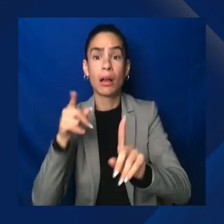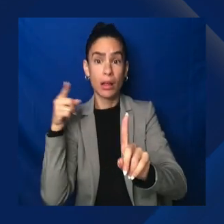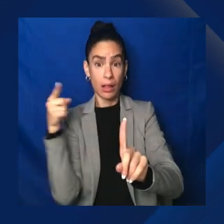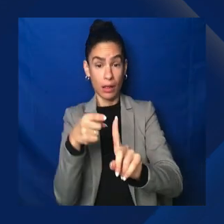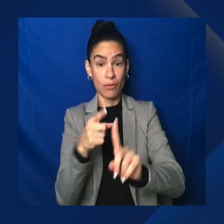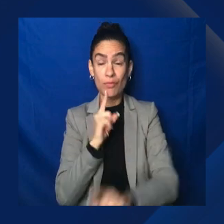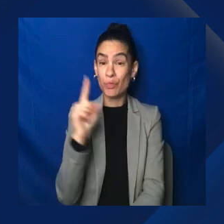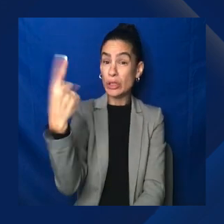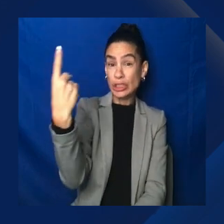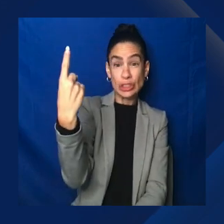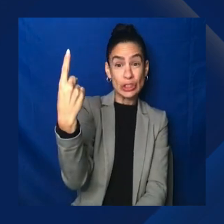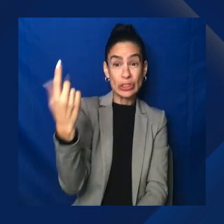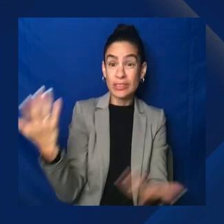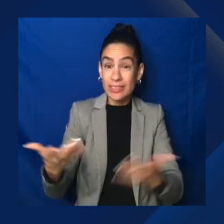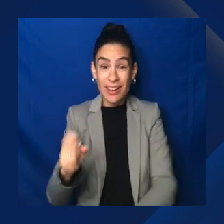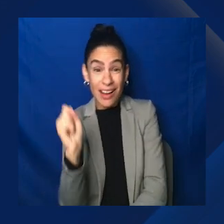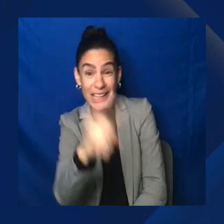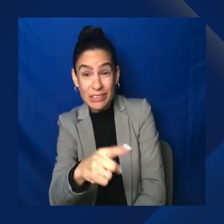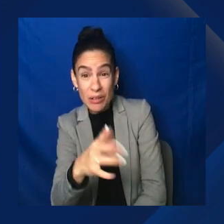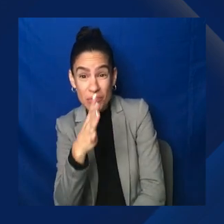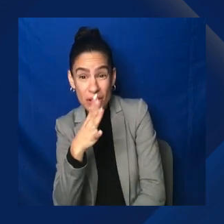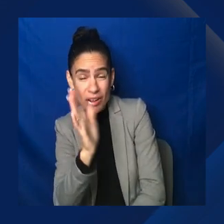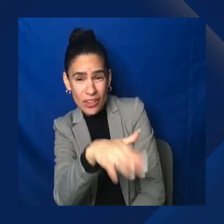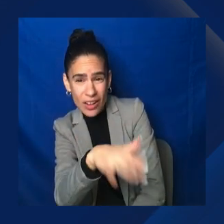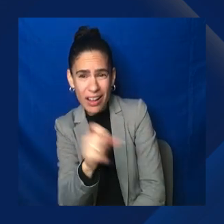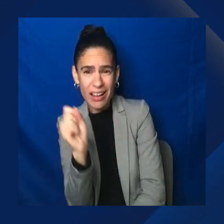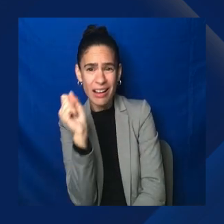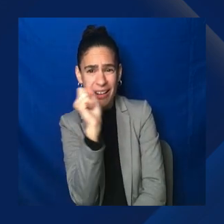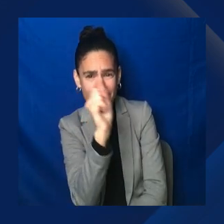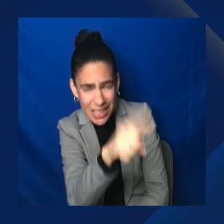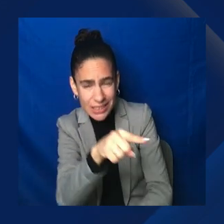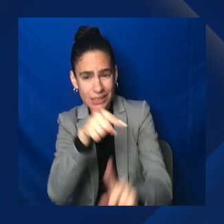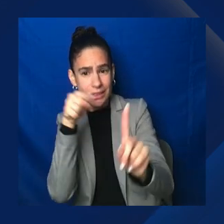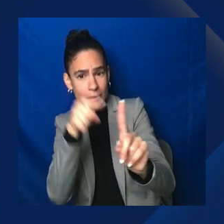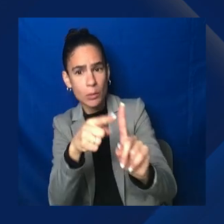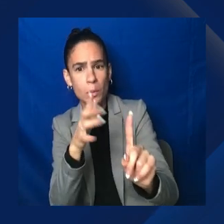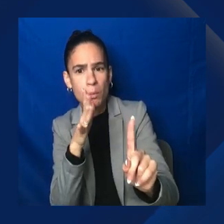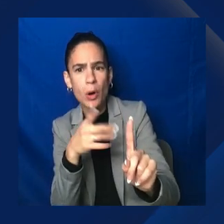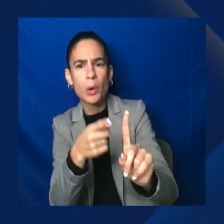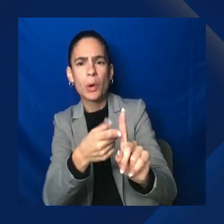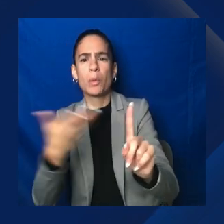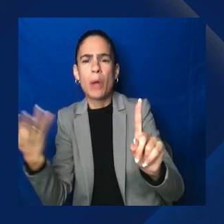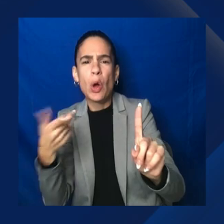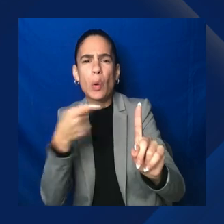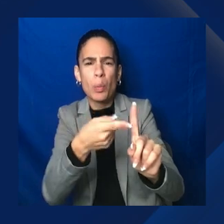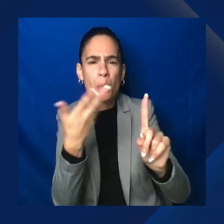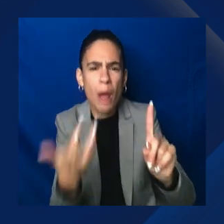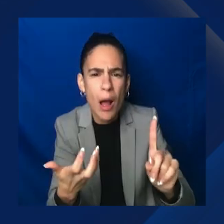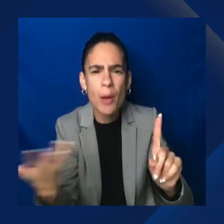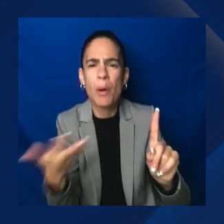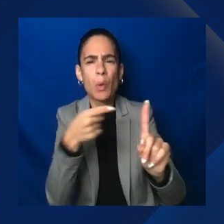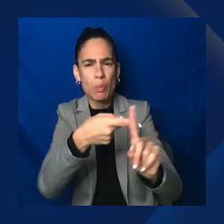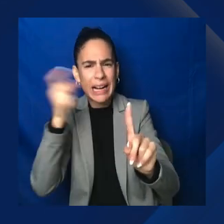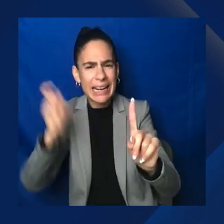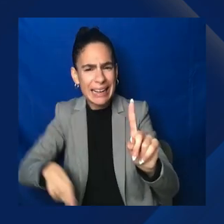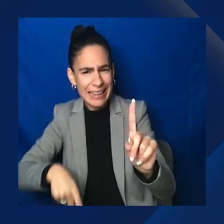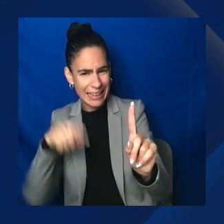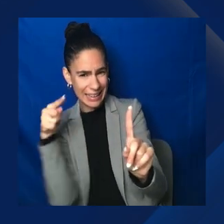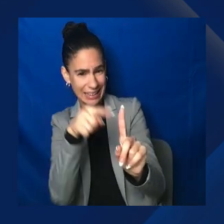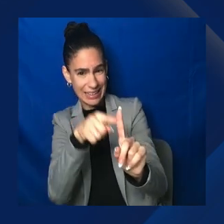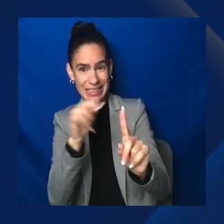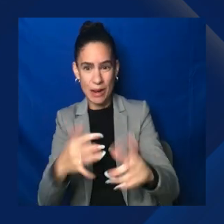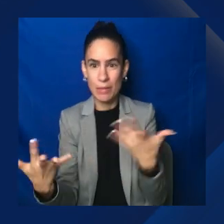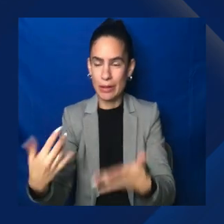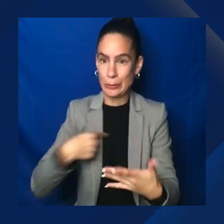mom. Ask the mom, what do you need? And that's what I did, and that's what I do. And I'd like to share with